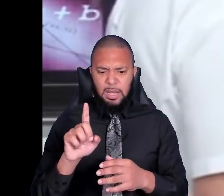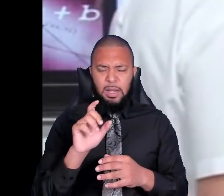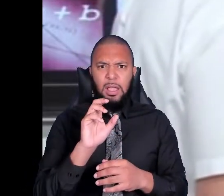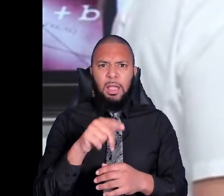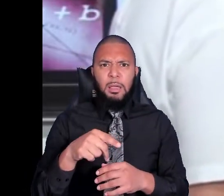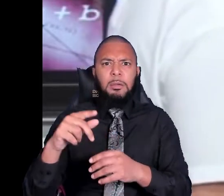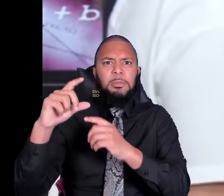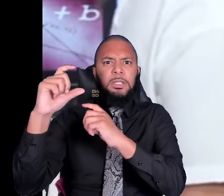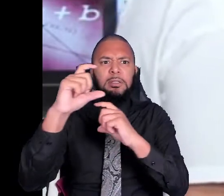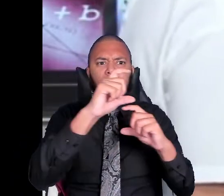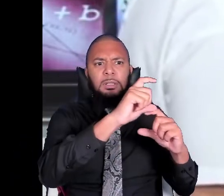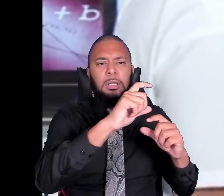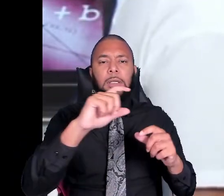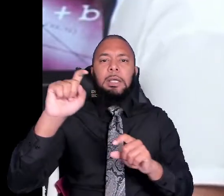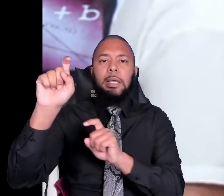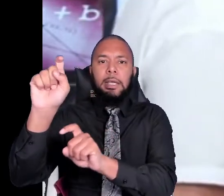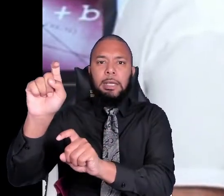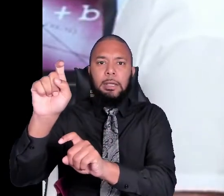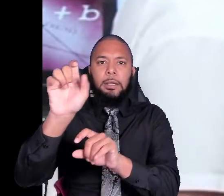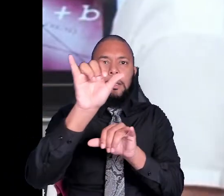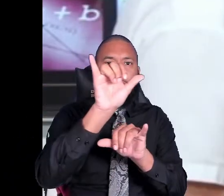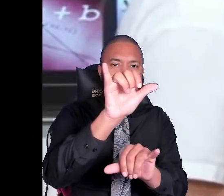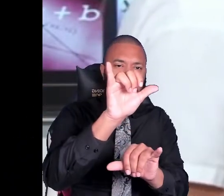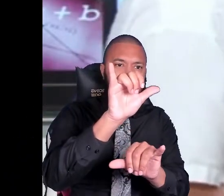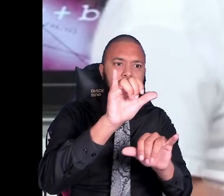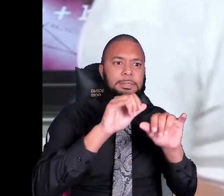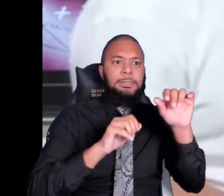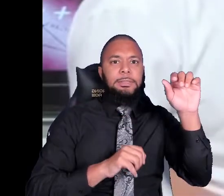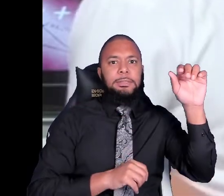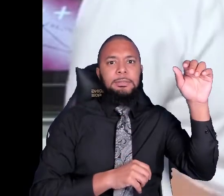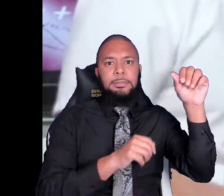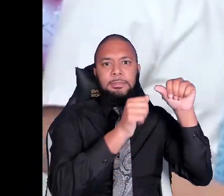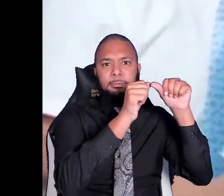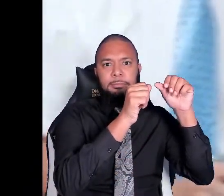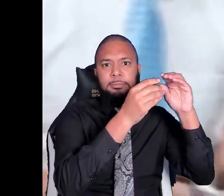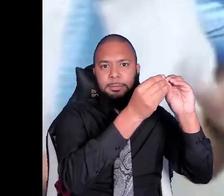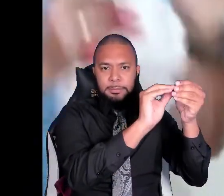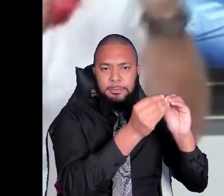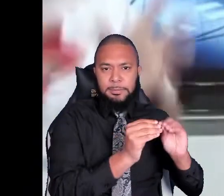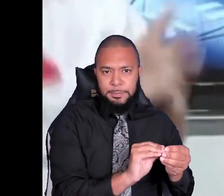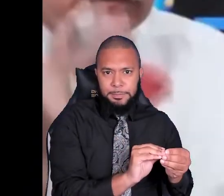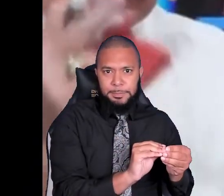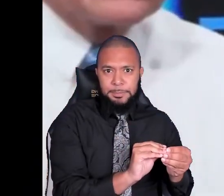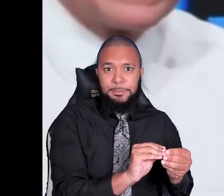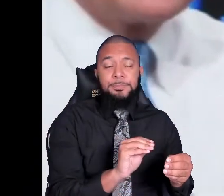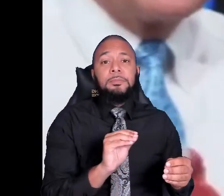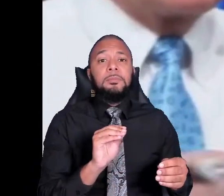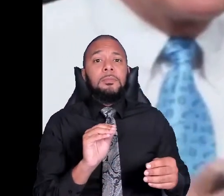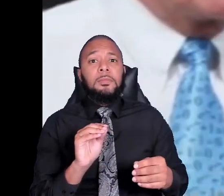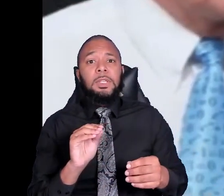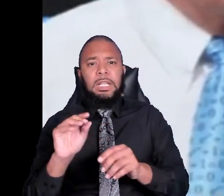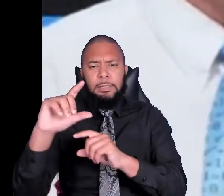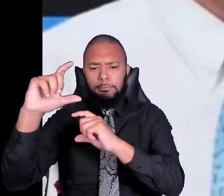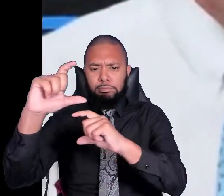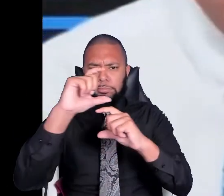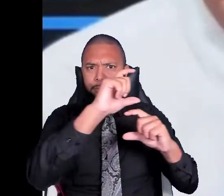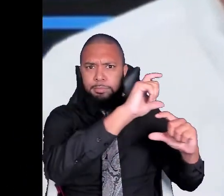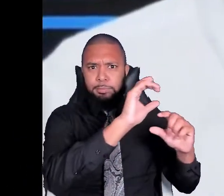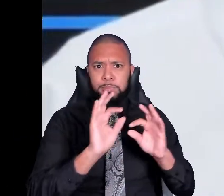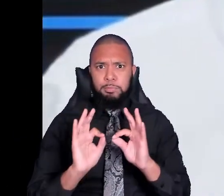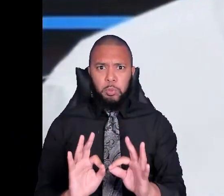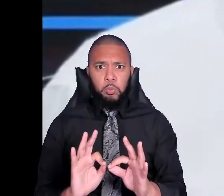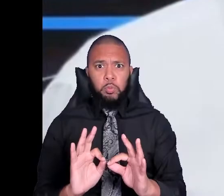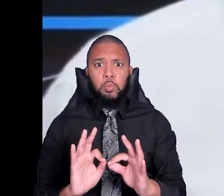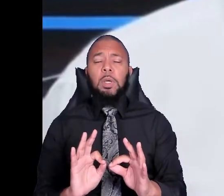an x over an x. I've got a y over a y. I've got a constant over a constant. If things are lined up that way, it's